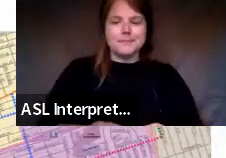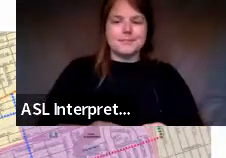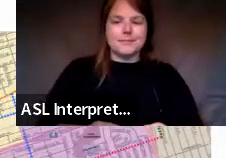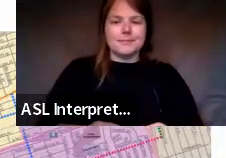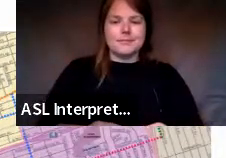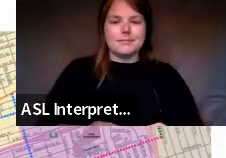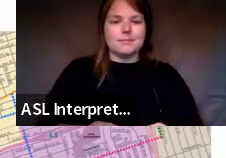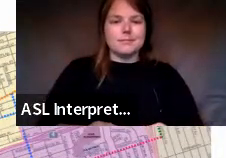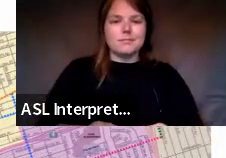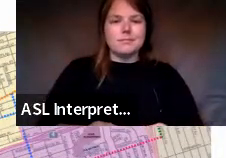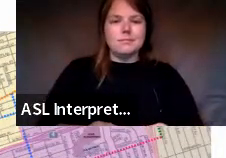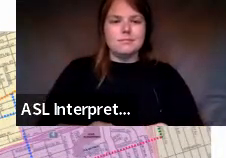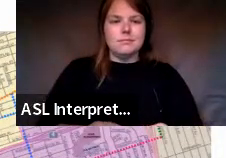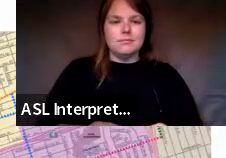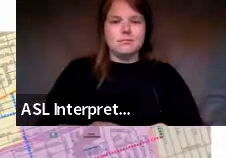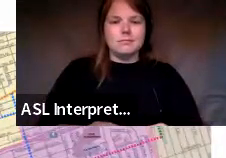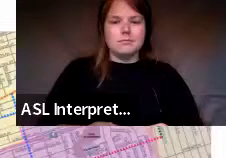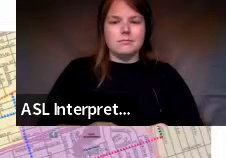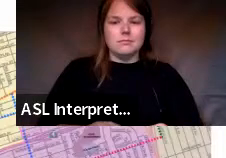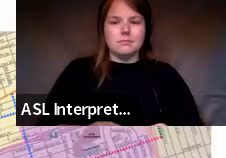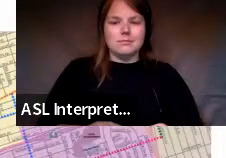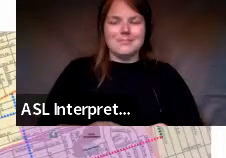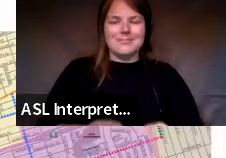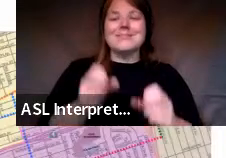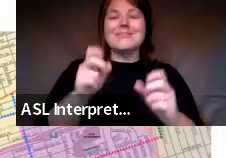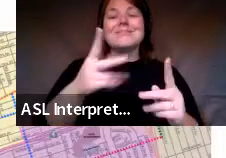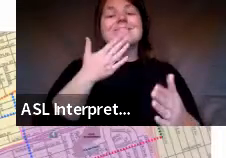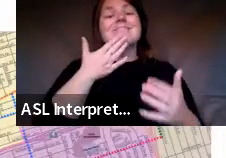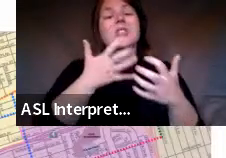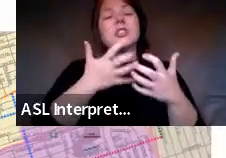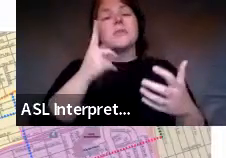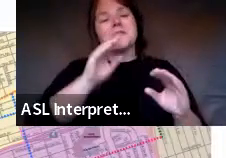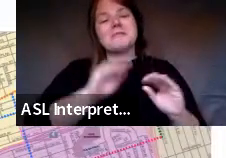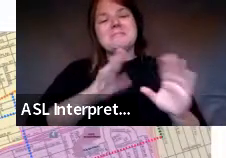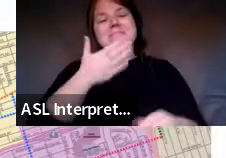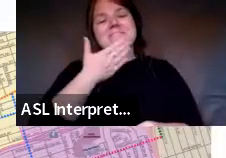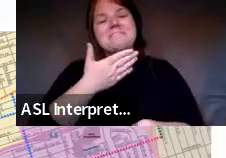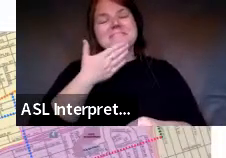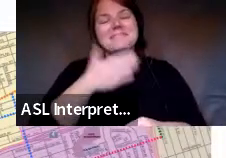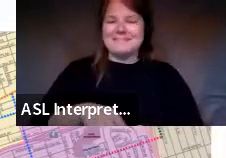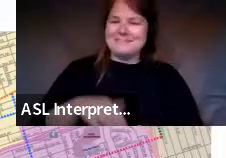I see. Okay, great. Thank you so much. Thanks for the clarification.